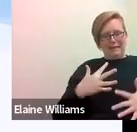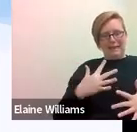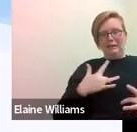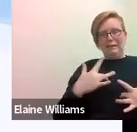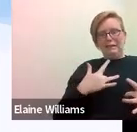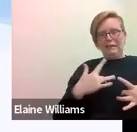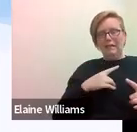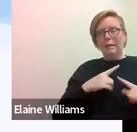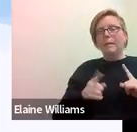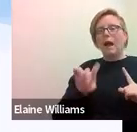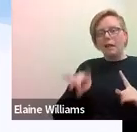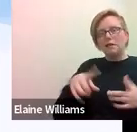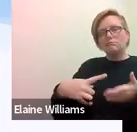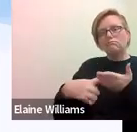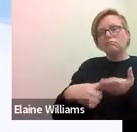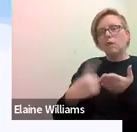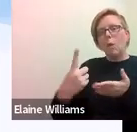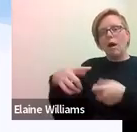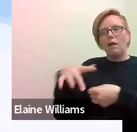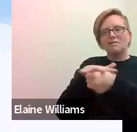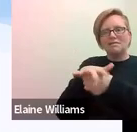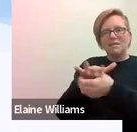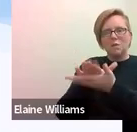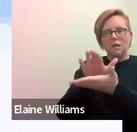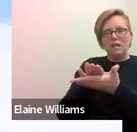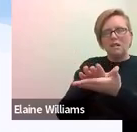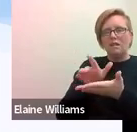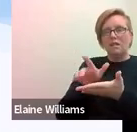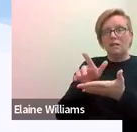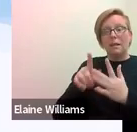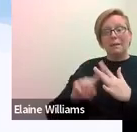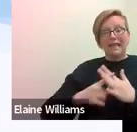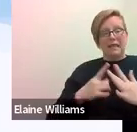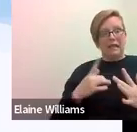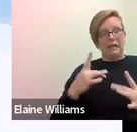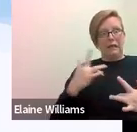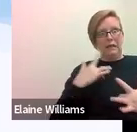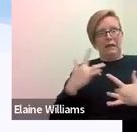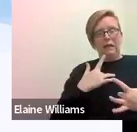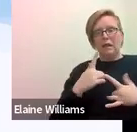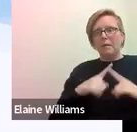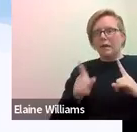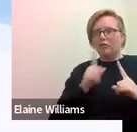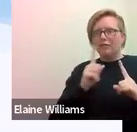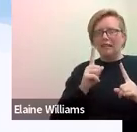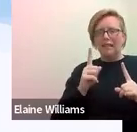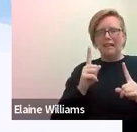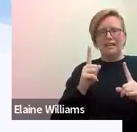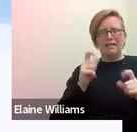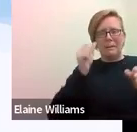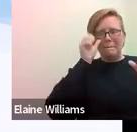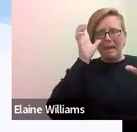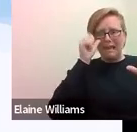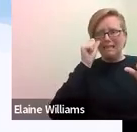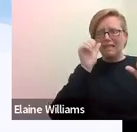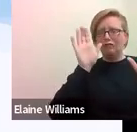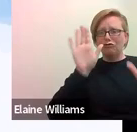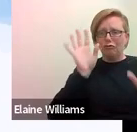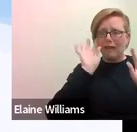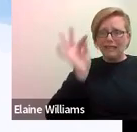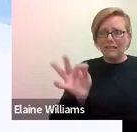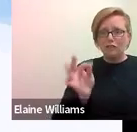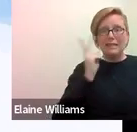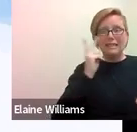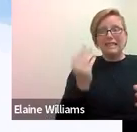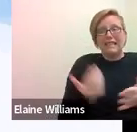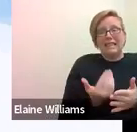with one district recently who was like, that was the best decision I ever could have made, like seeing these really young children come in and how